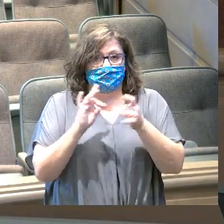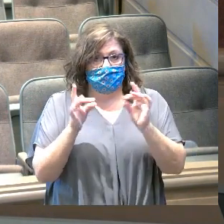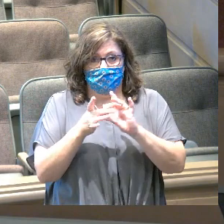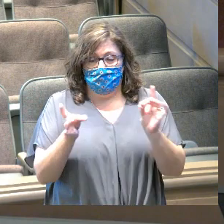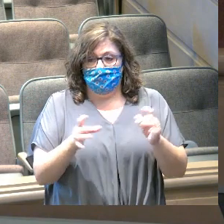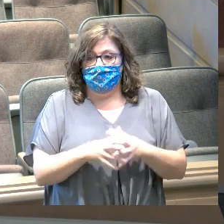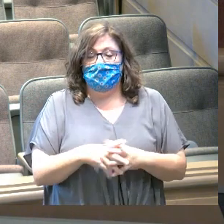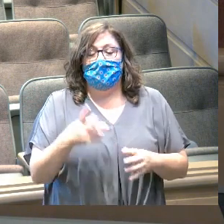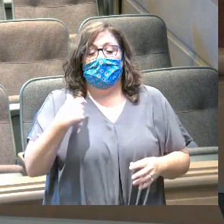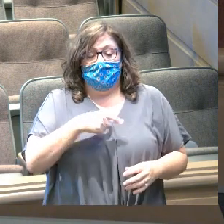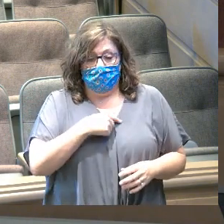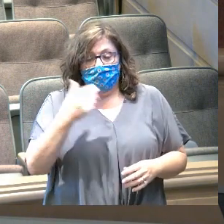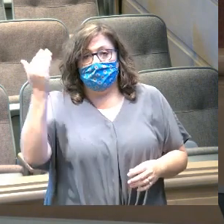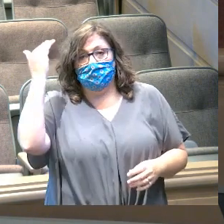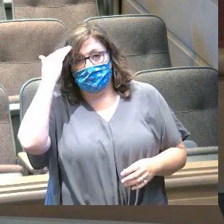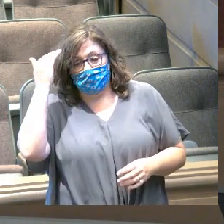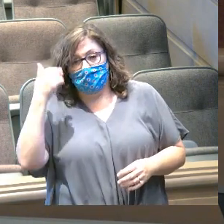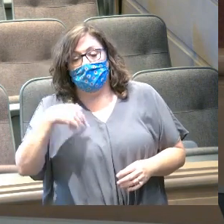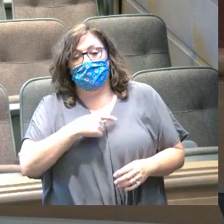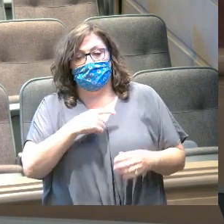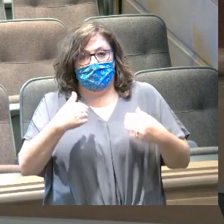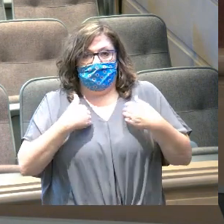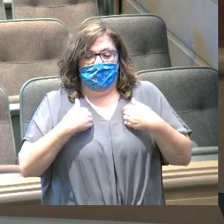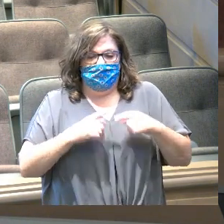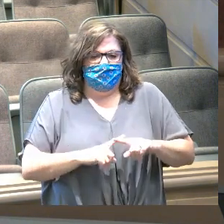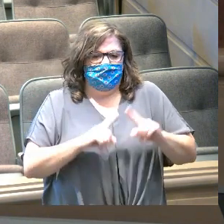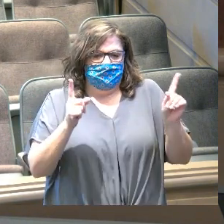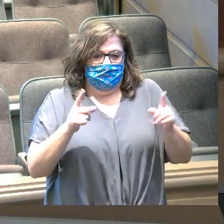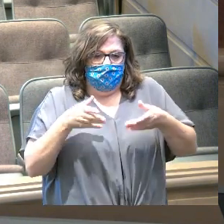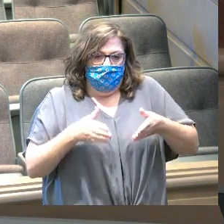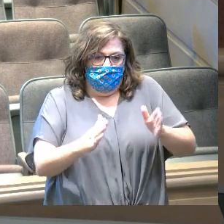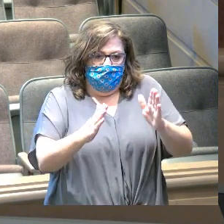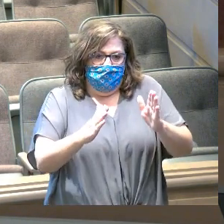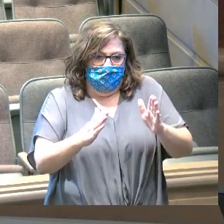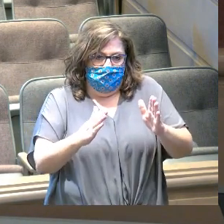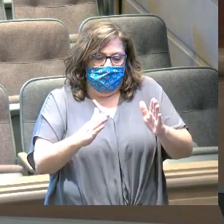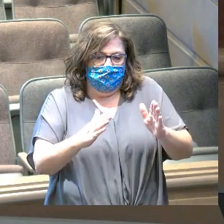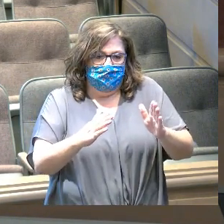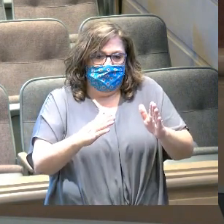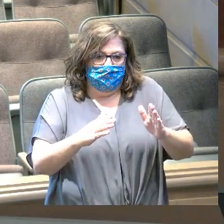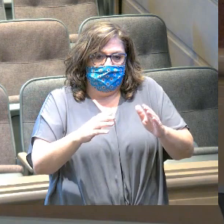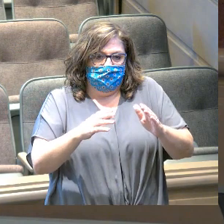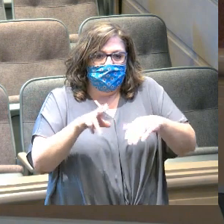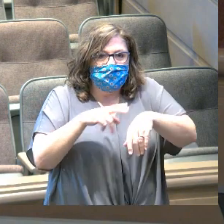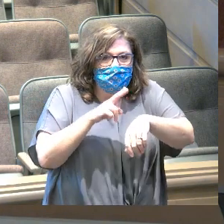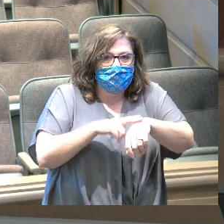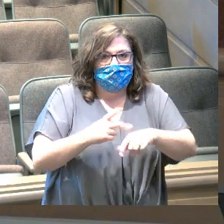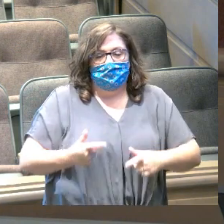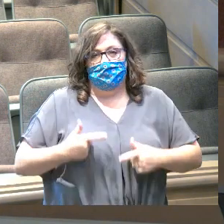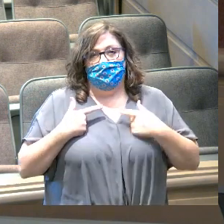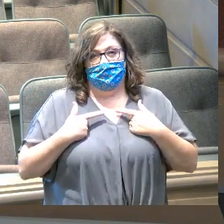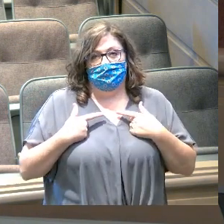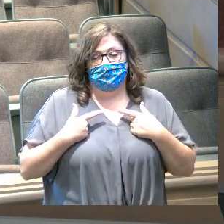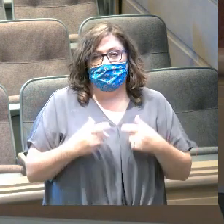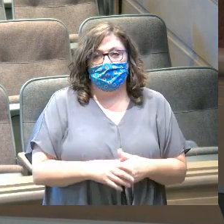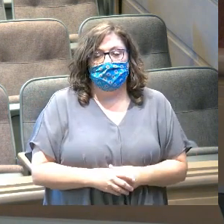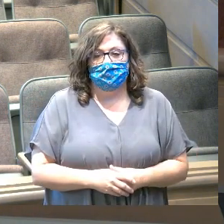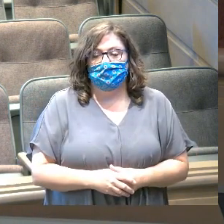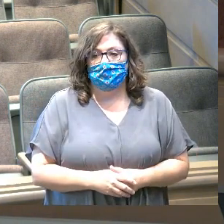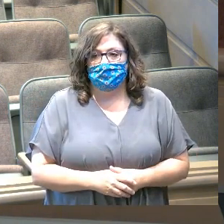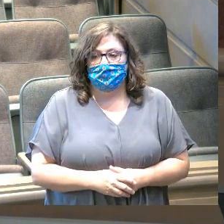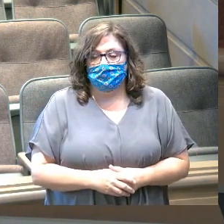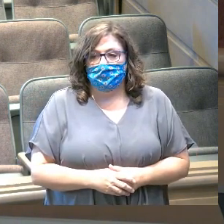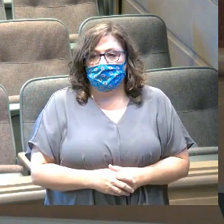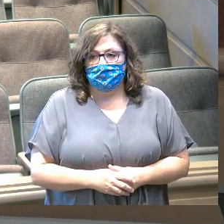this, we're going to have a different normal moving forward. What we do also know is this, we